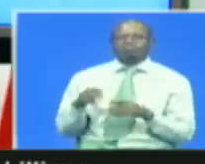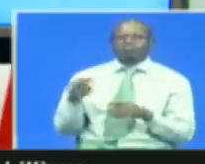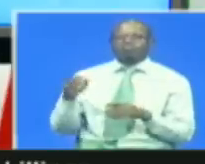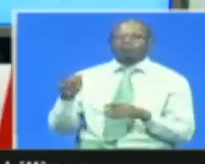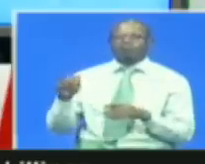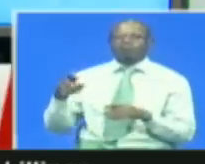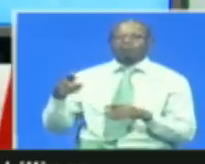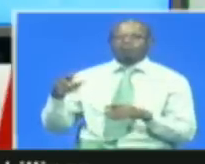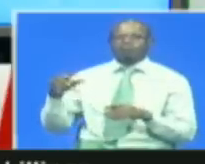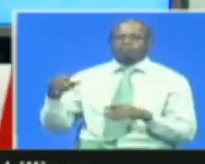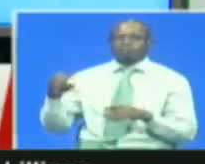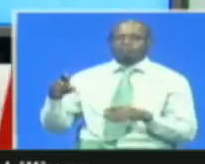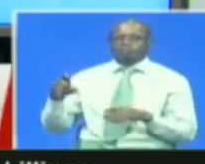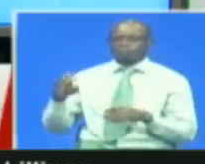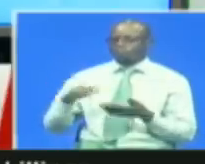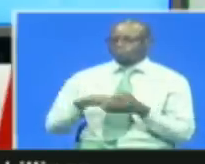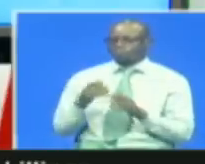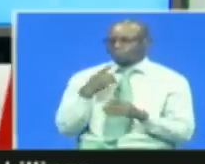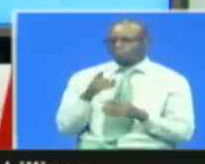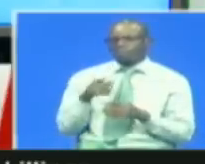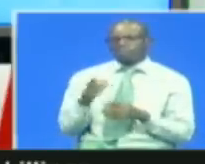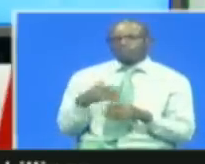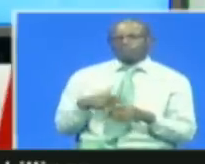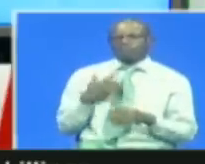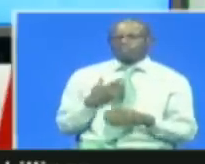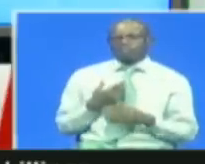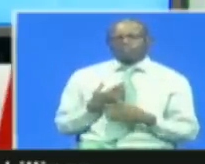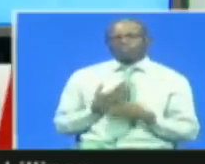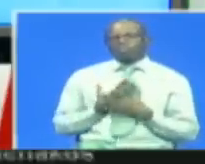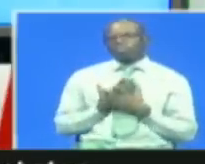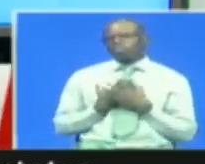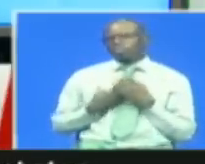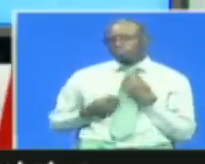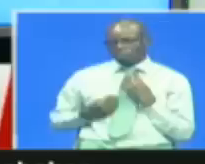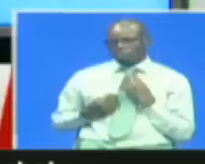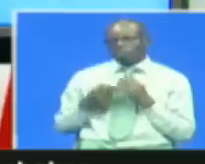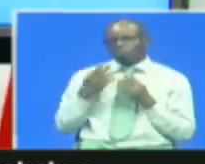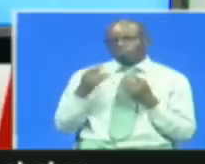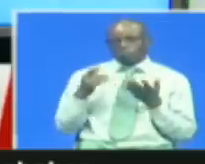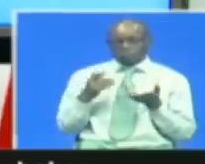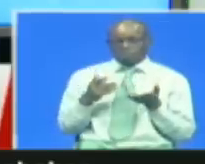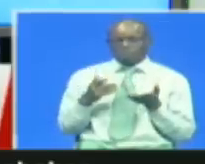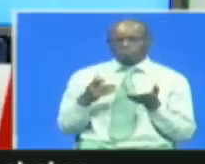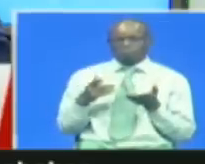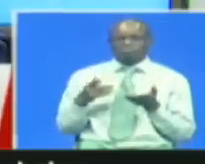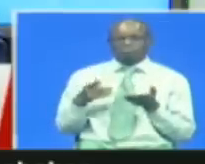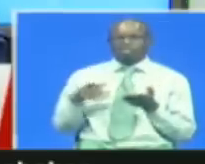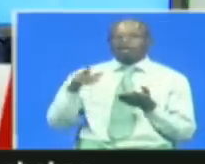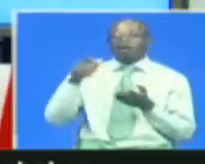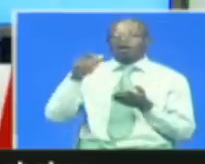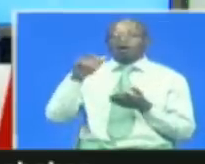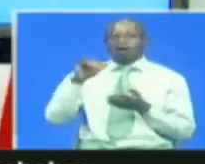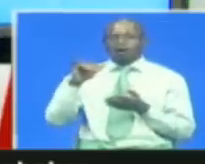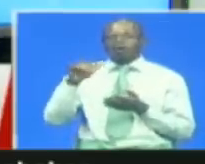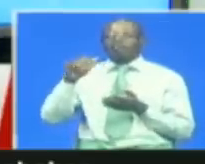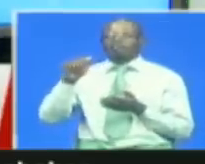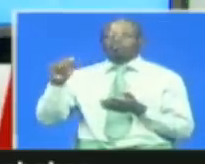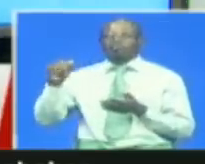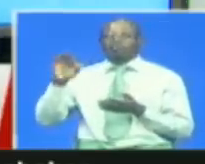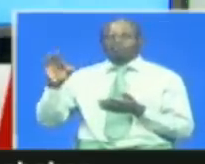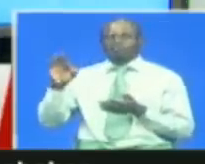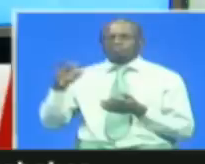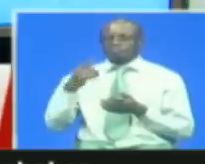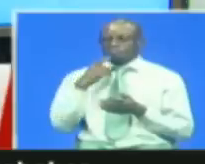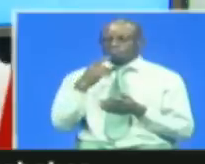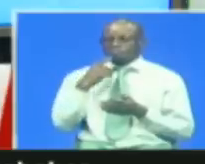rejected, noting that the IAAF ruling this month that requires women with high levels of testosterone to take medication to suppress